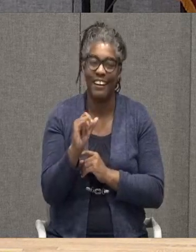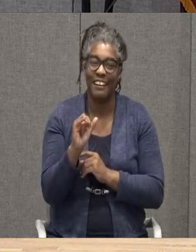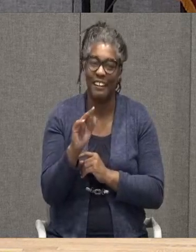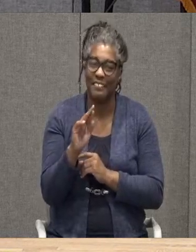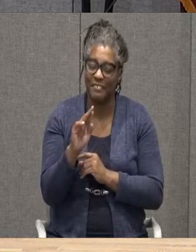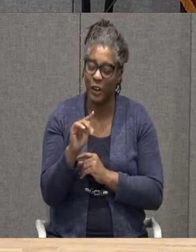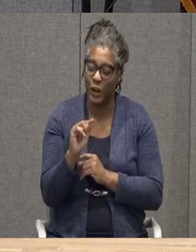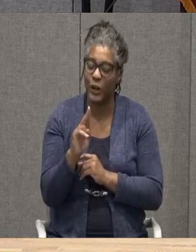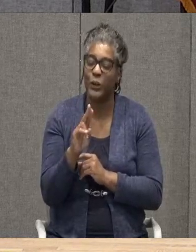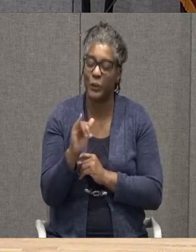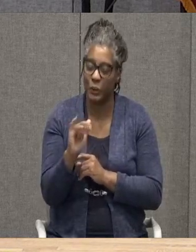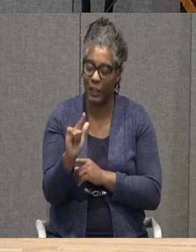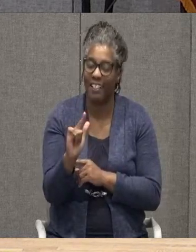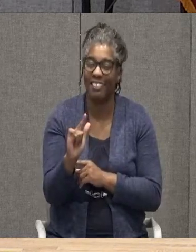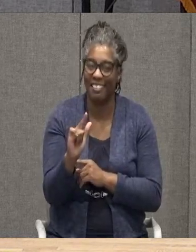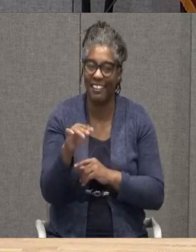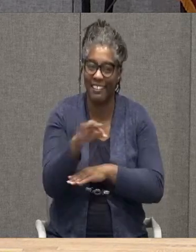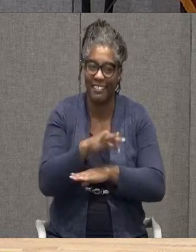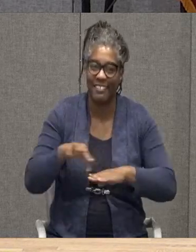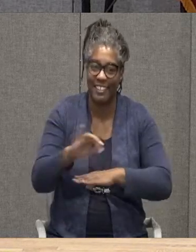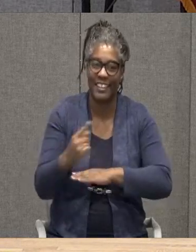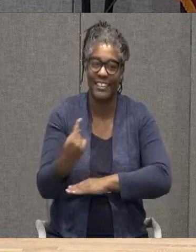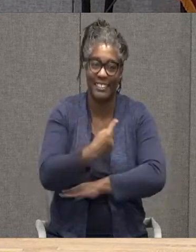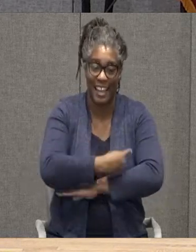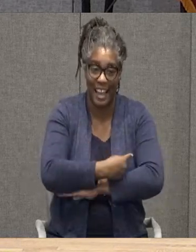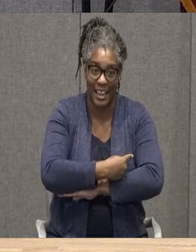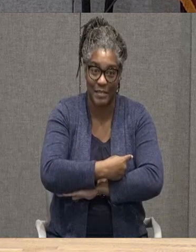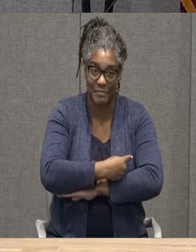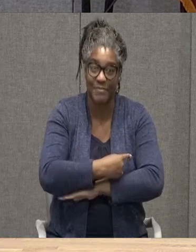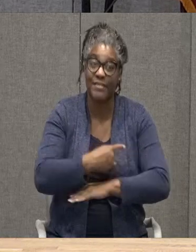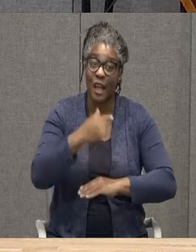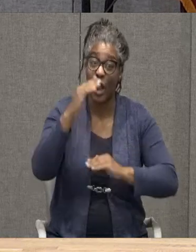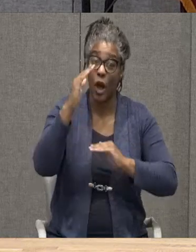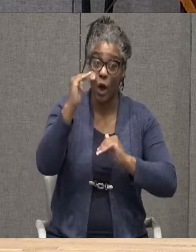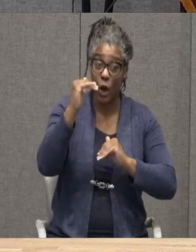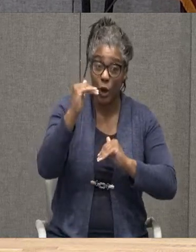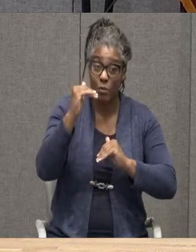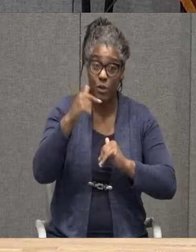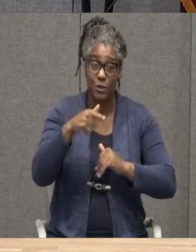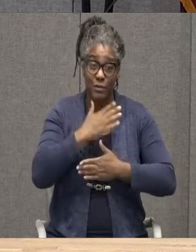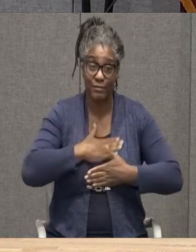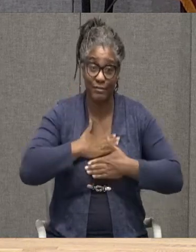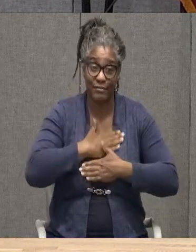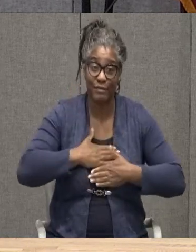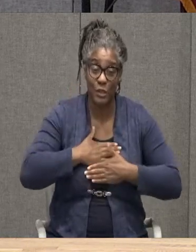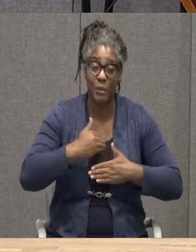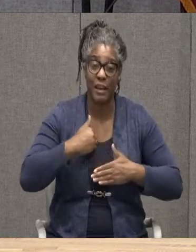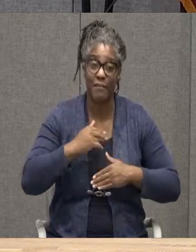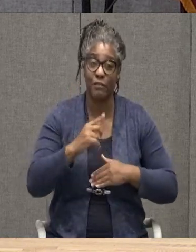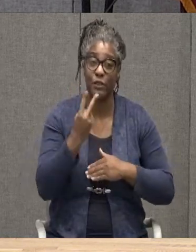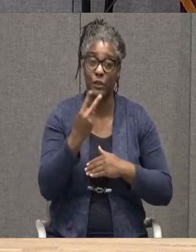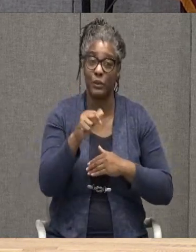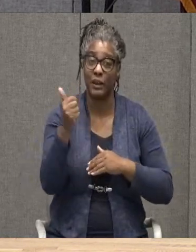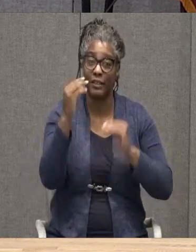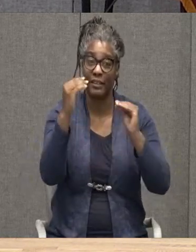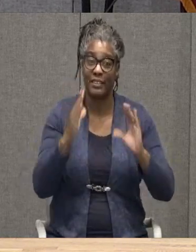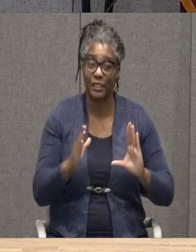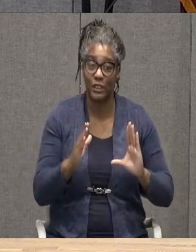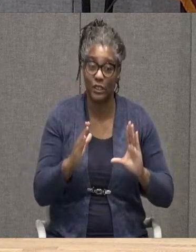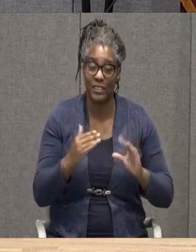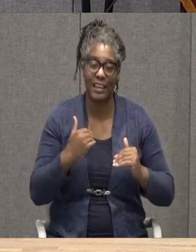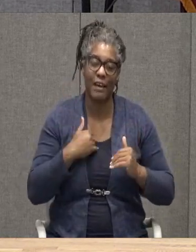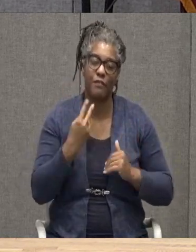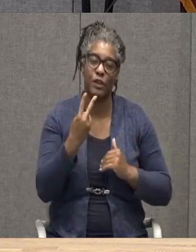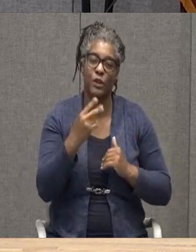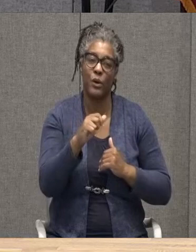have 2 other physical educators that are going to come by, and they have 2 other great games that you will participate